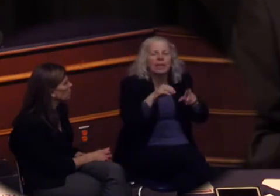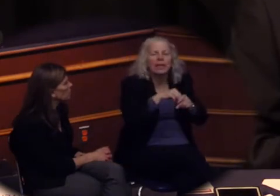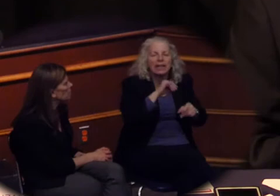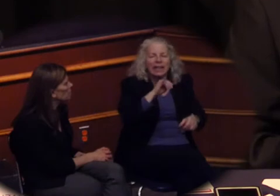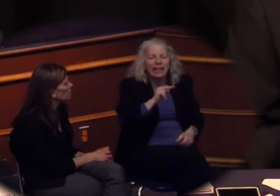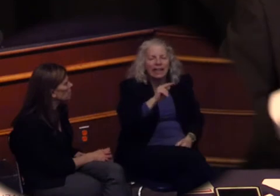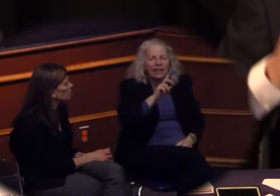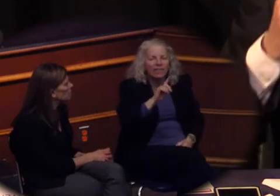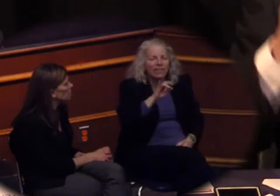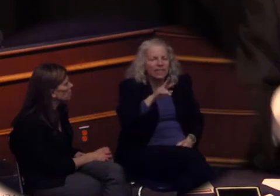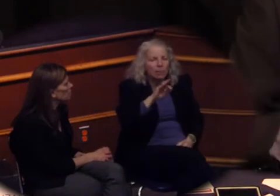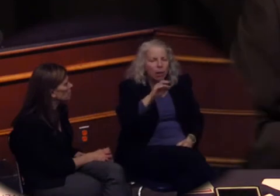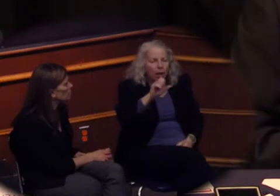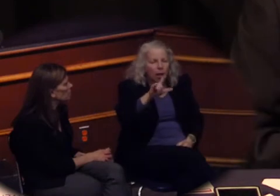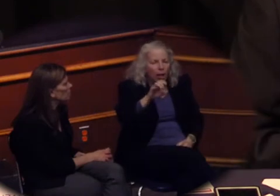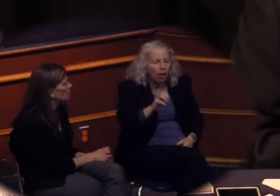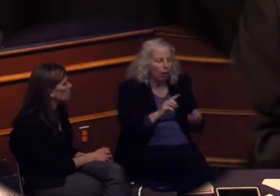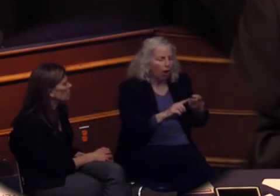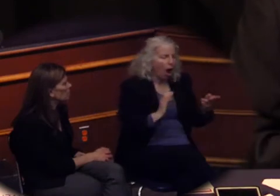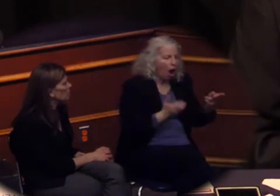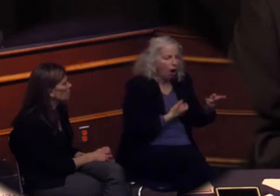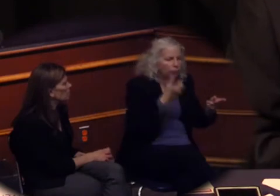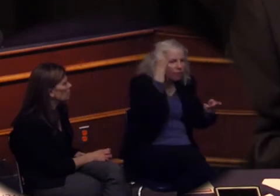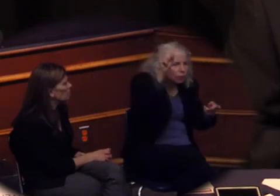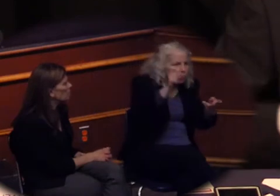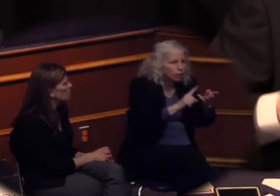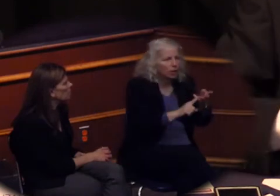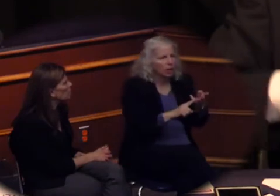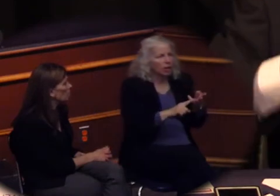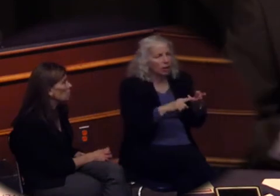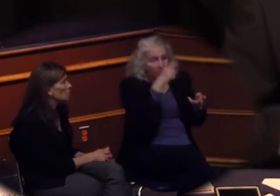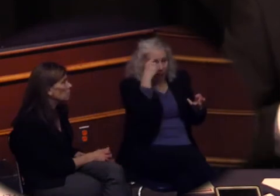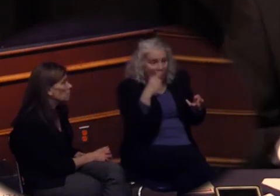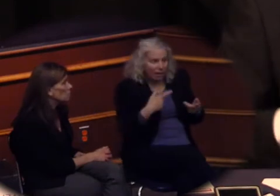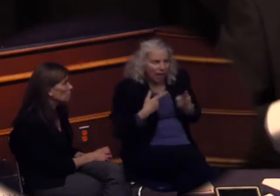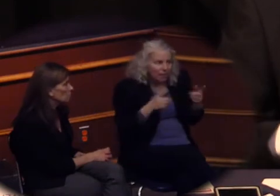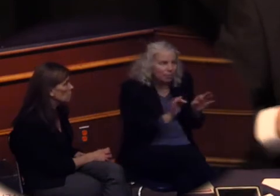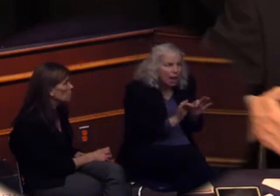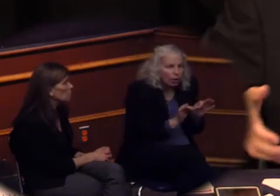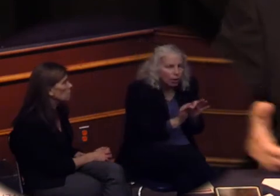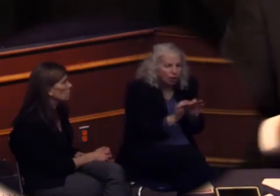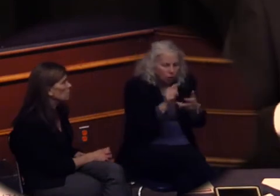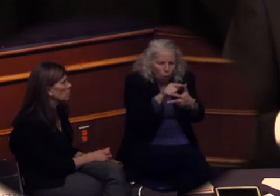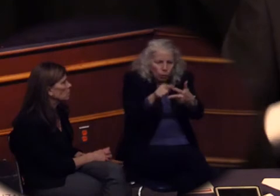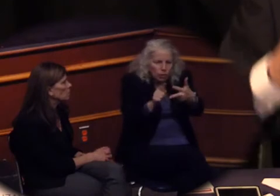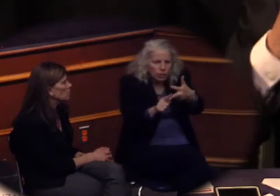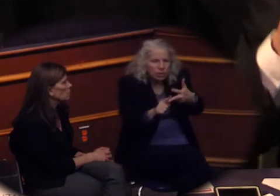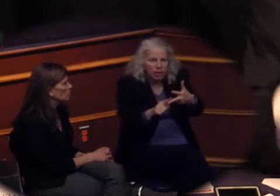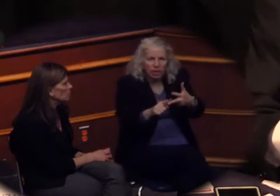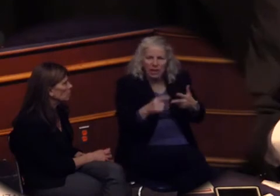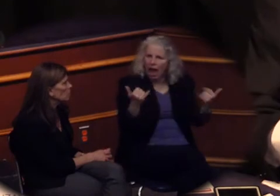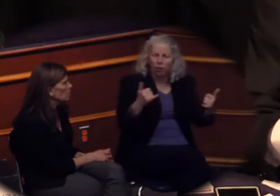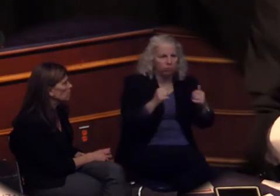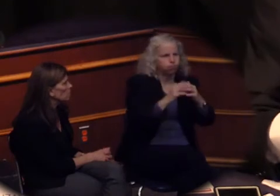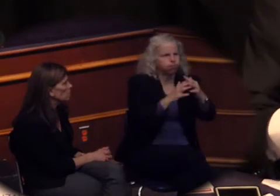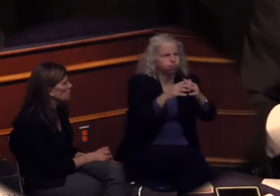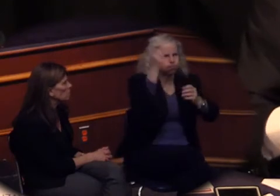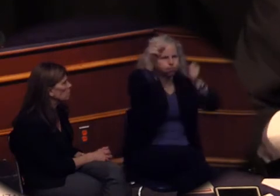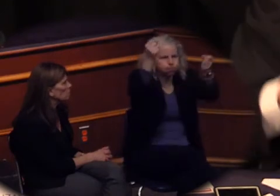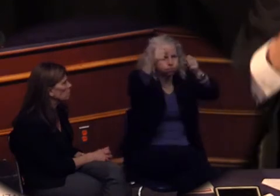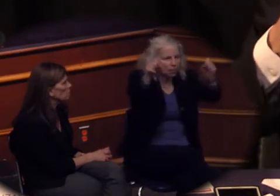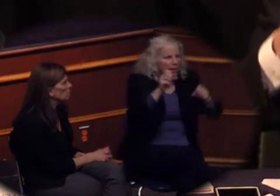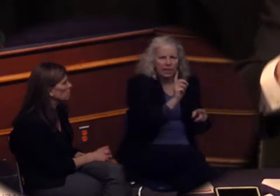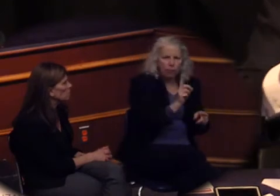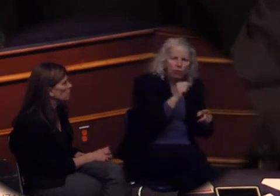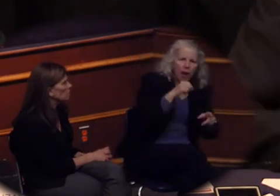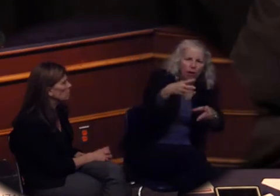who are part of Our Revolution, to the people who are part of Black Lives Matter. Those are all political movements that are rising up that are not fully being embraced.